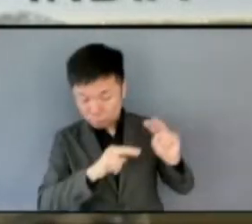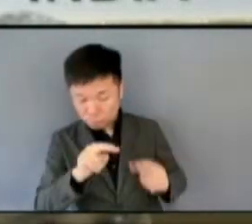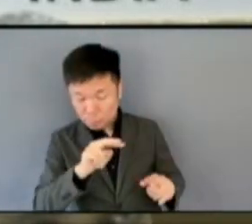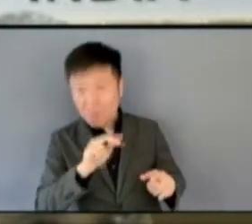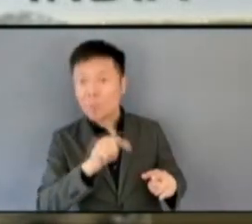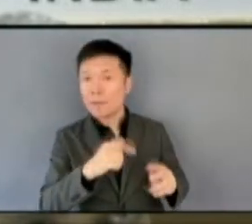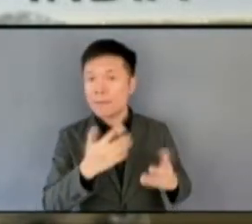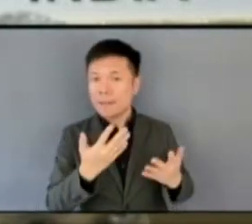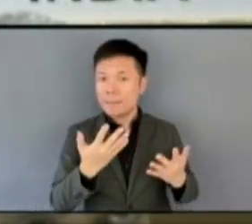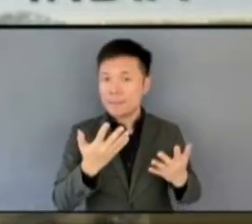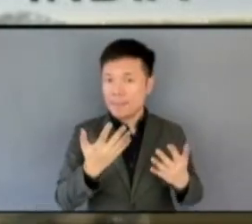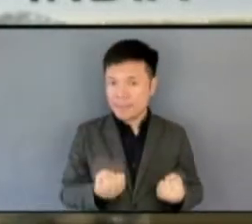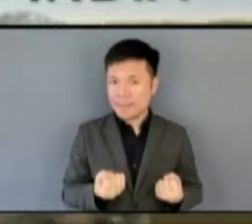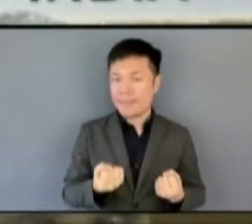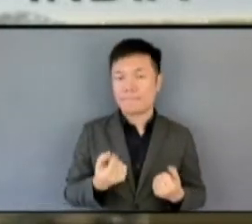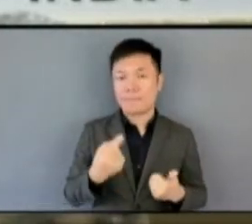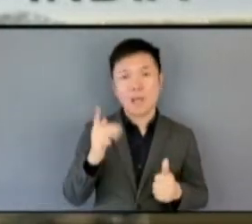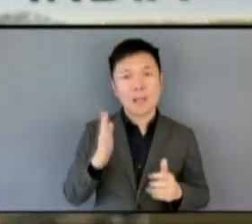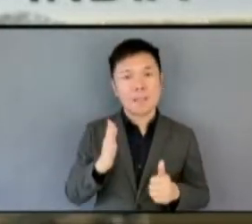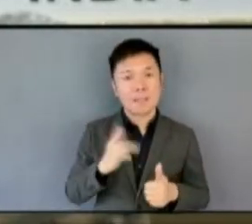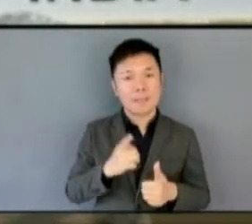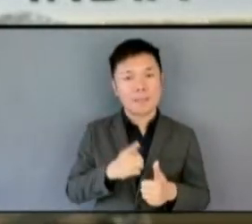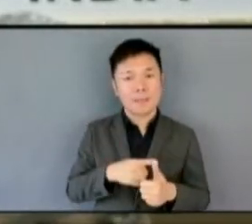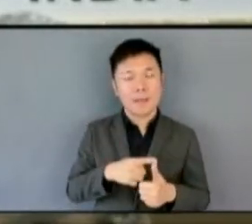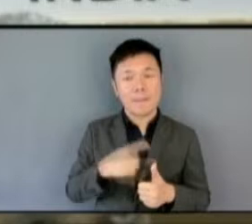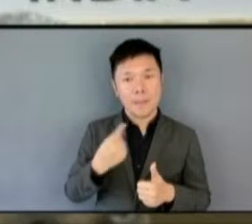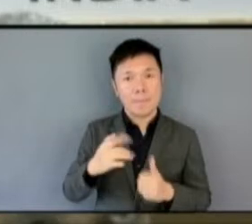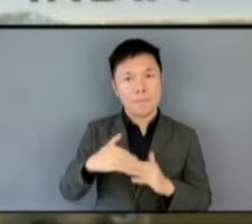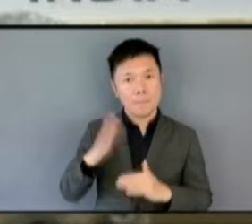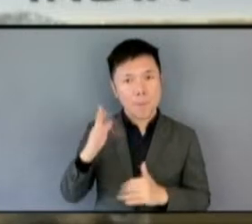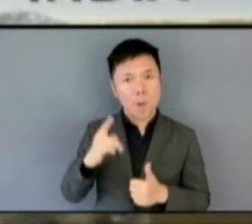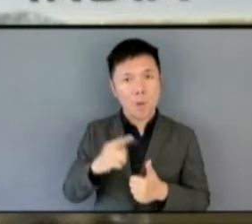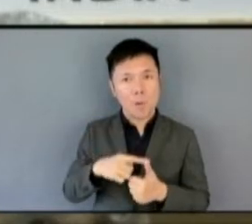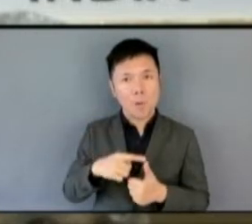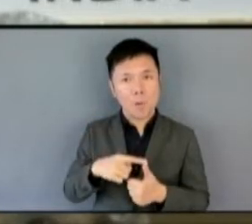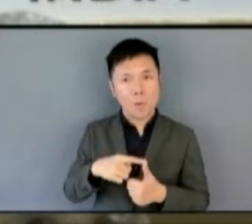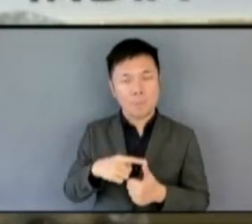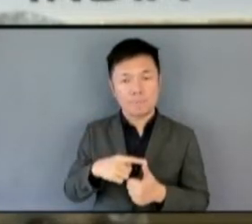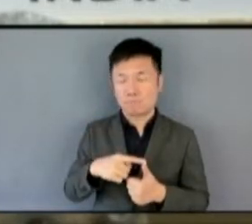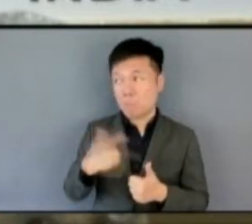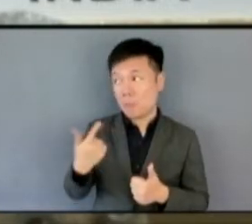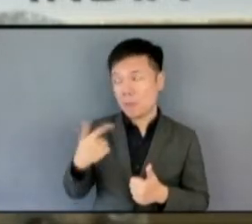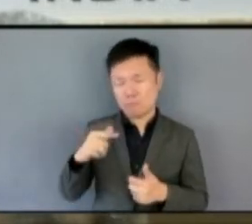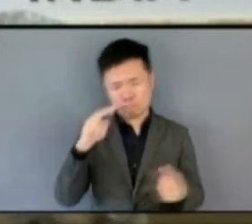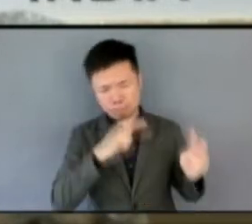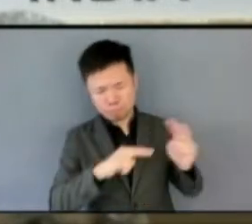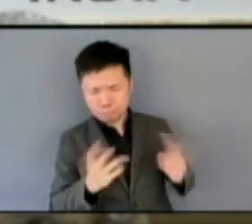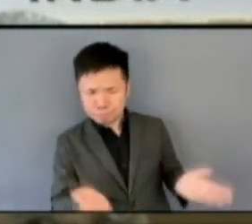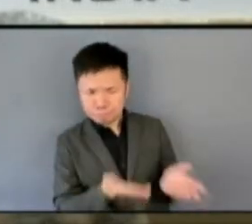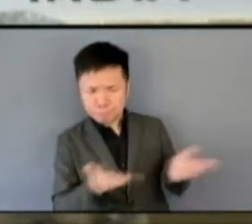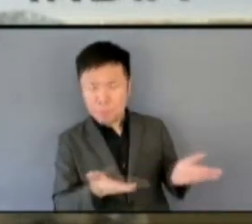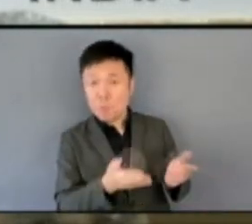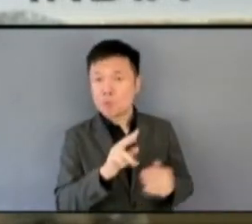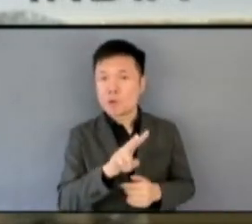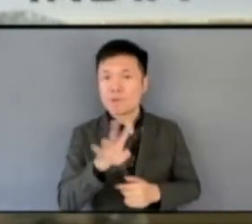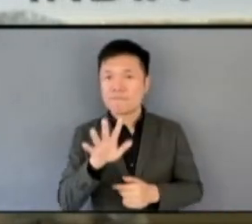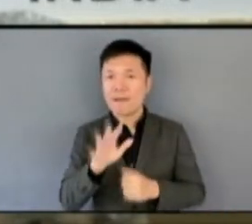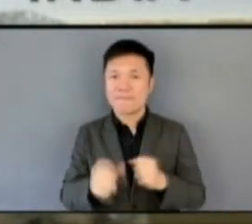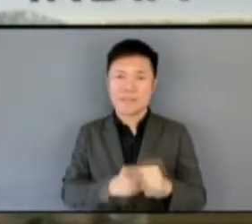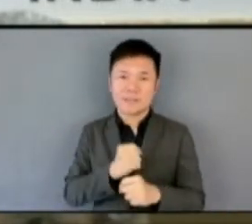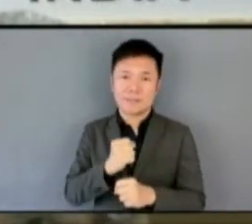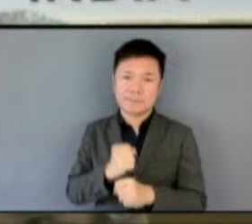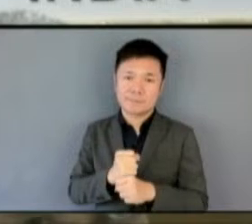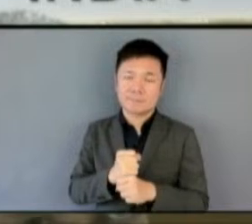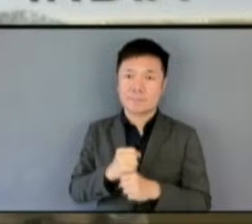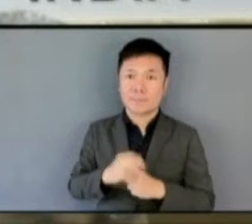slated to expand significantly in the next 25 years. As an aging population